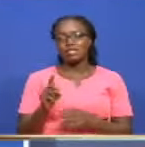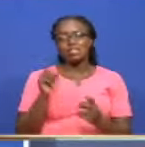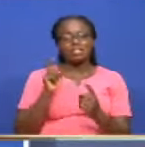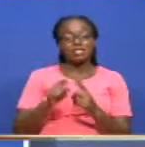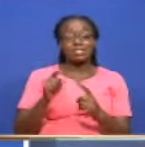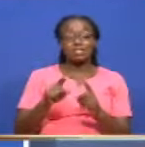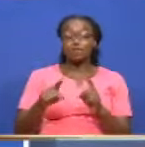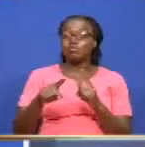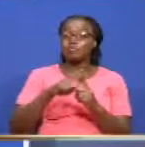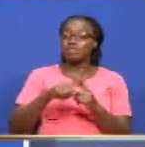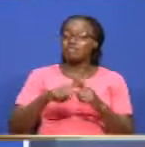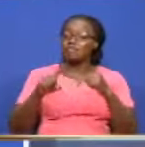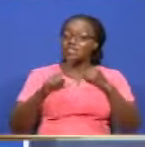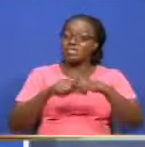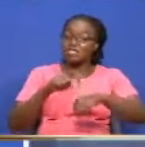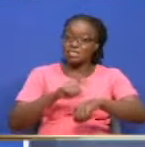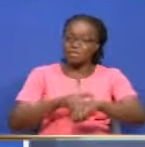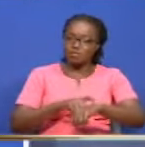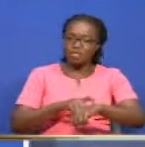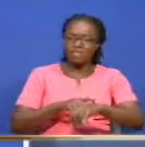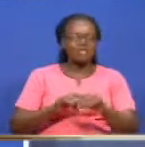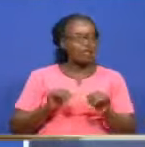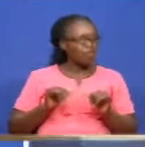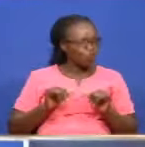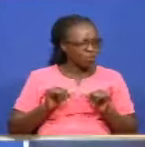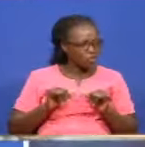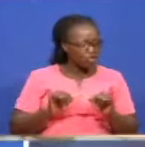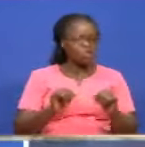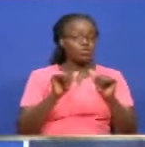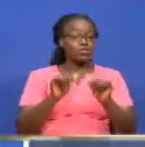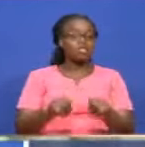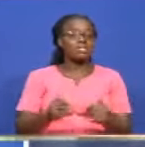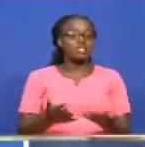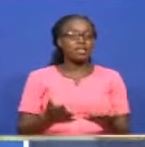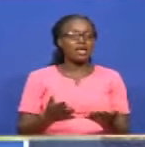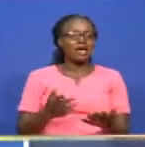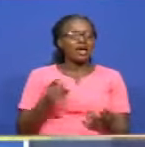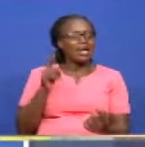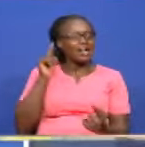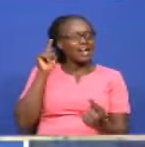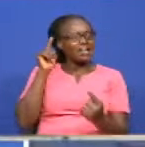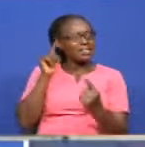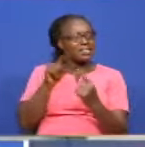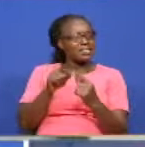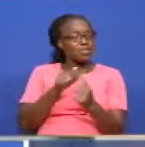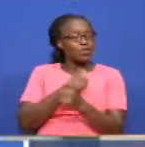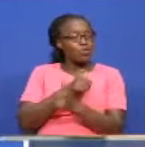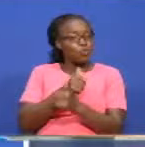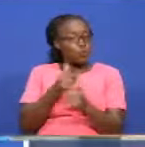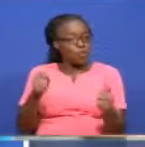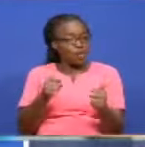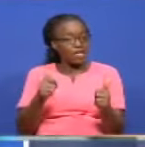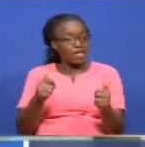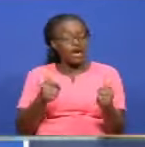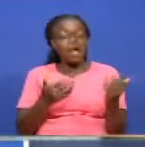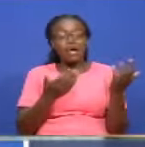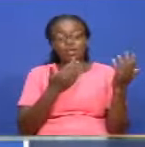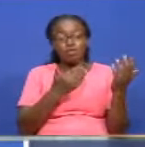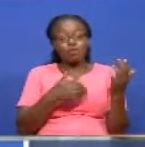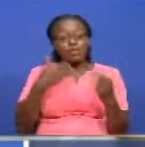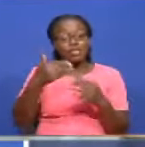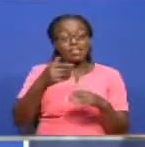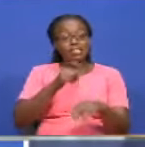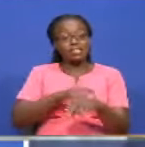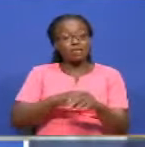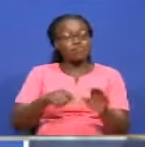positive 6 times, she'll be forced to continue staying here until she gets well. Her hope is that her next test turns negative